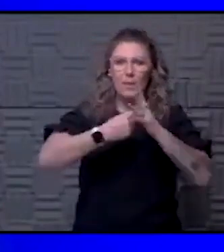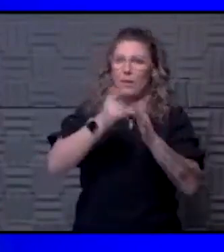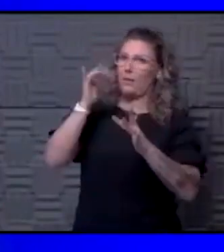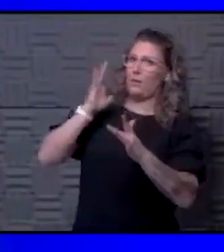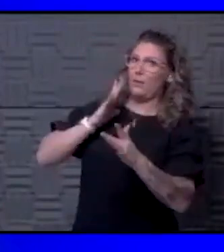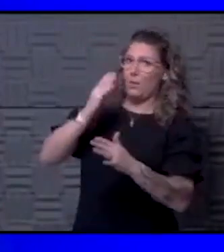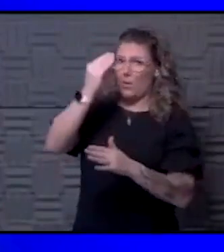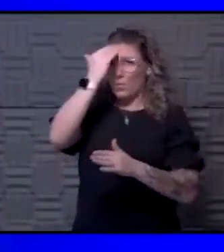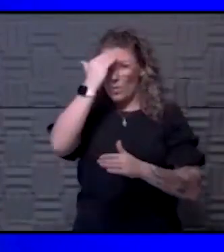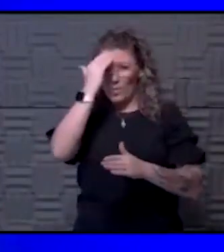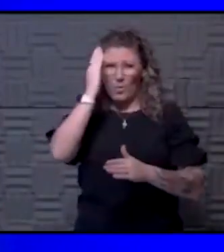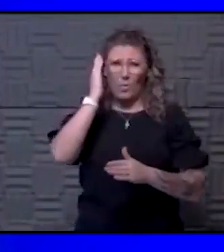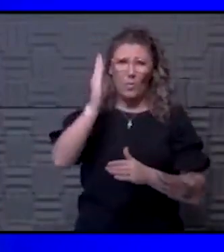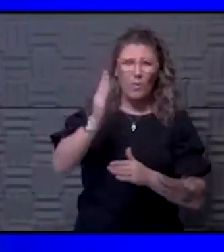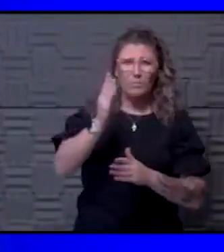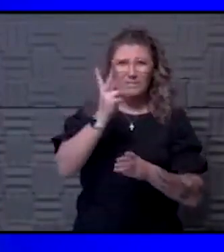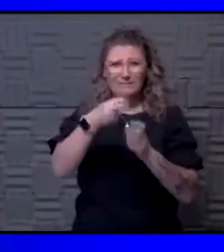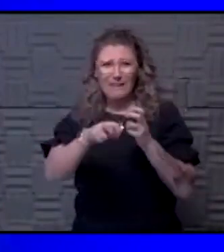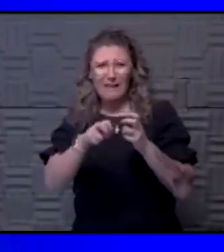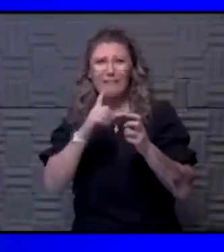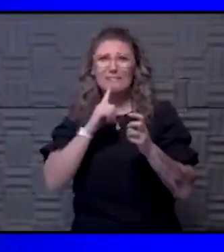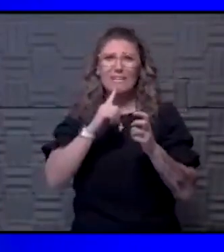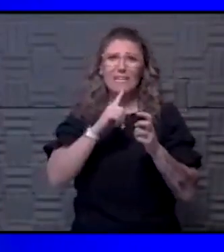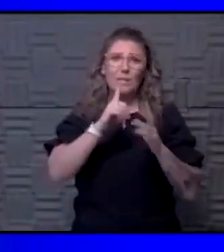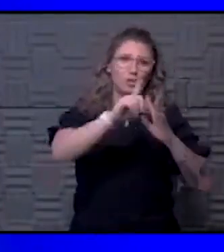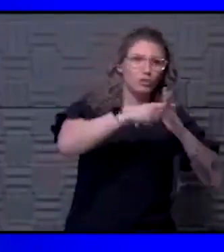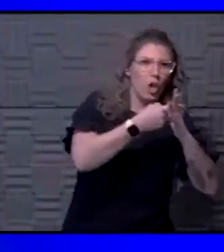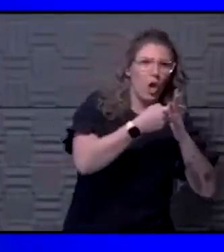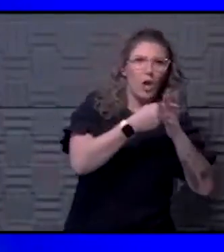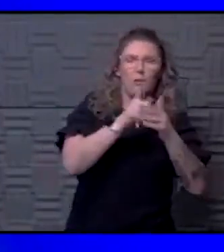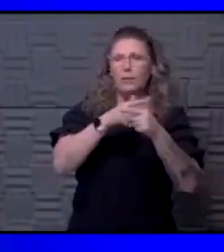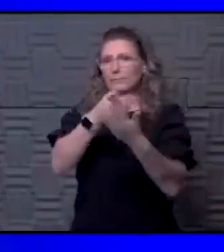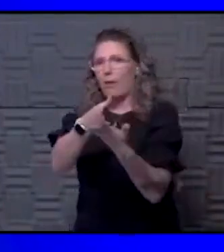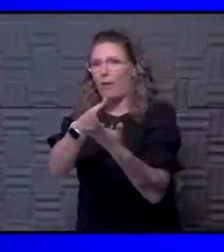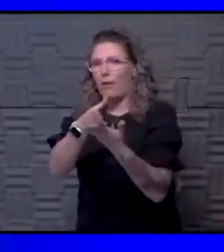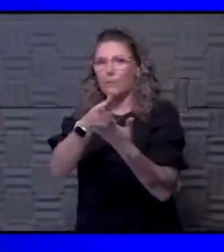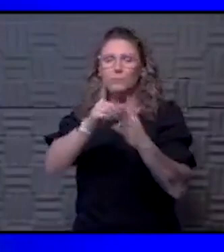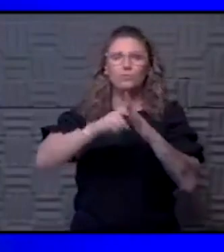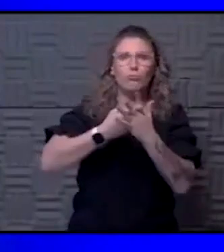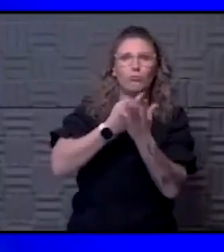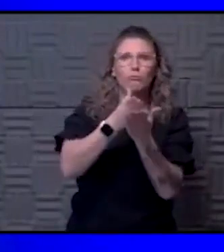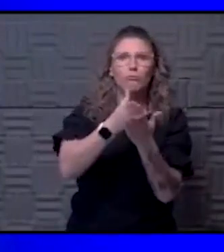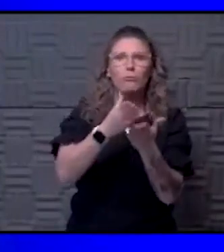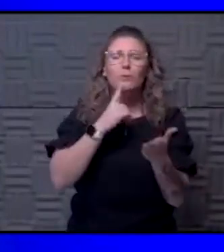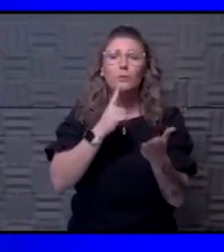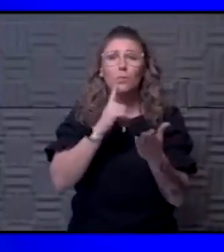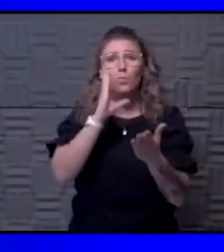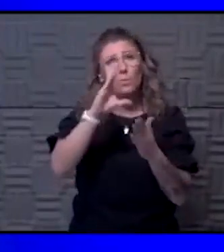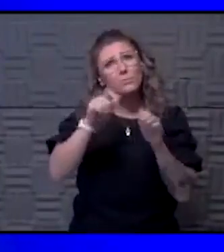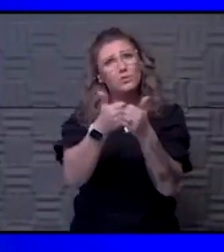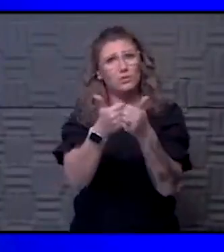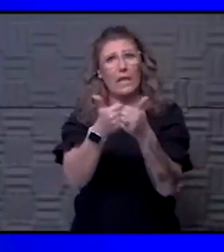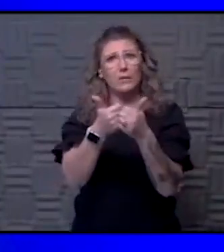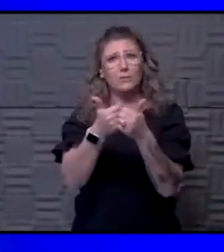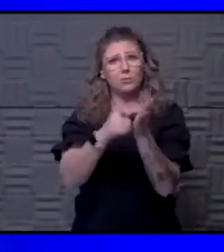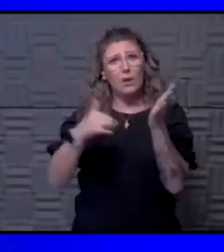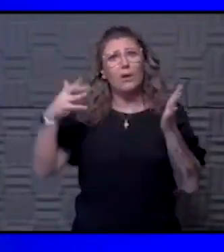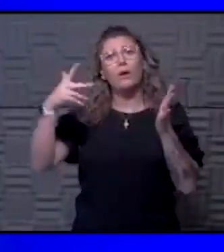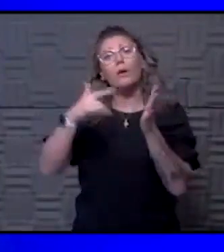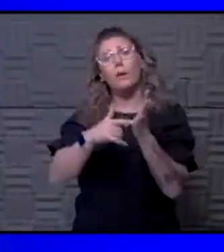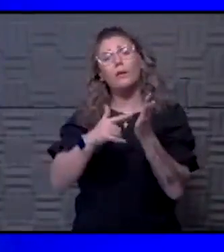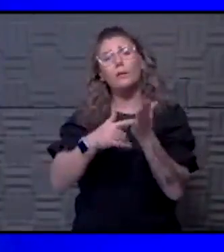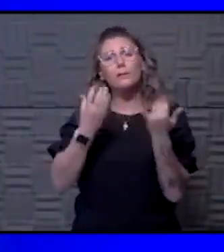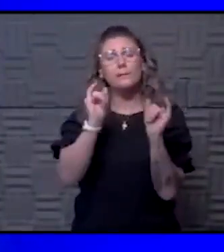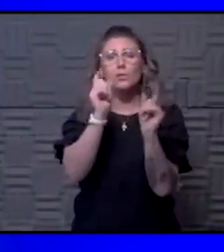be bumpy, that we knew there were going to be fits and starts, and it was just going to be a challenge at times. It's still